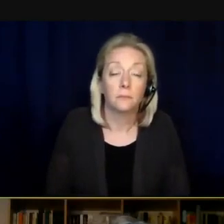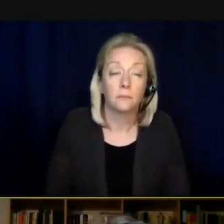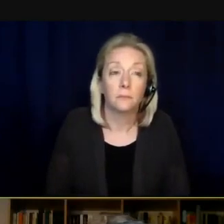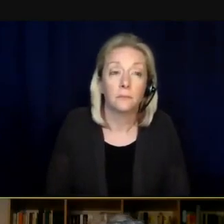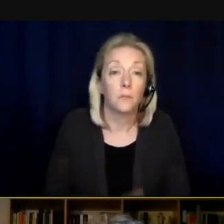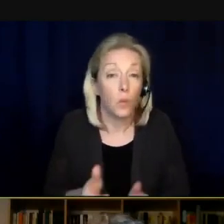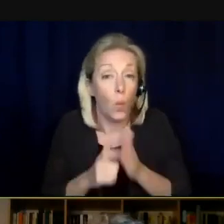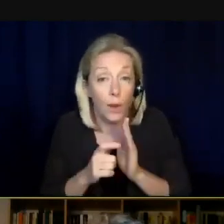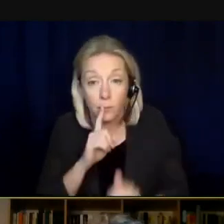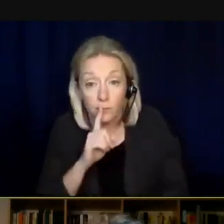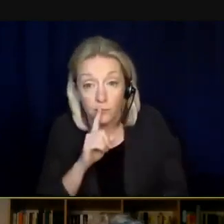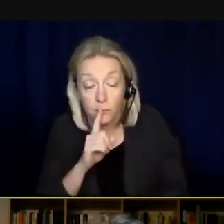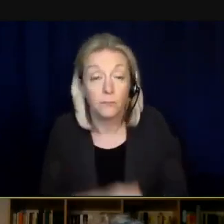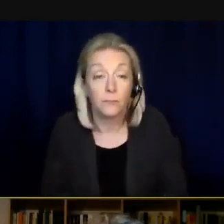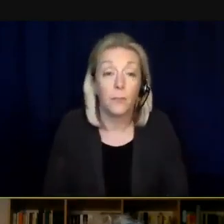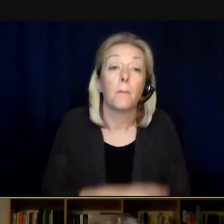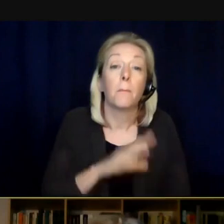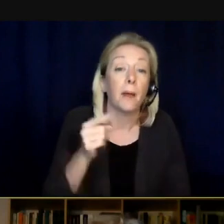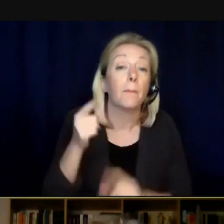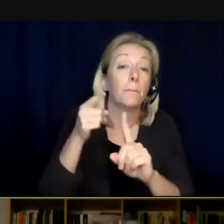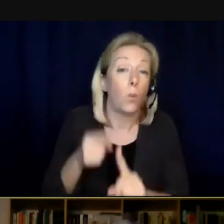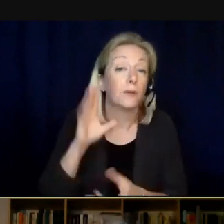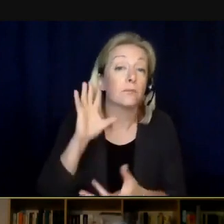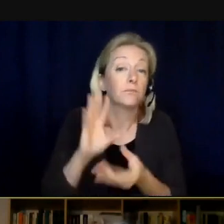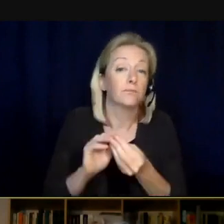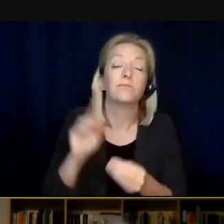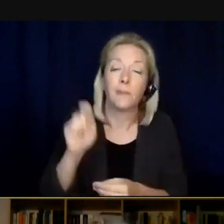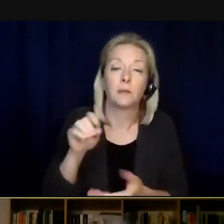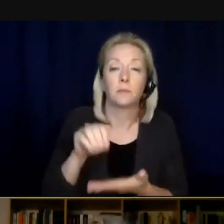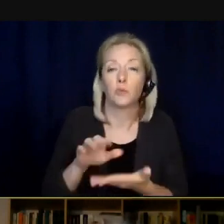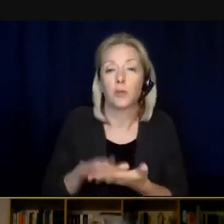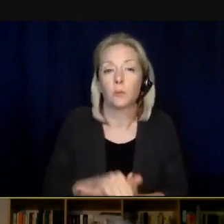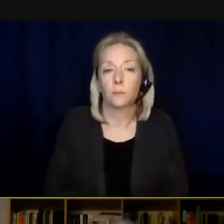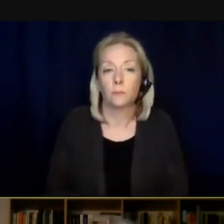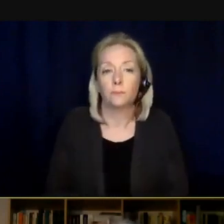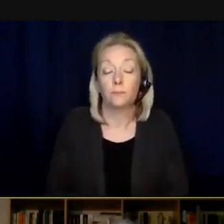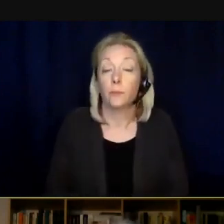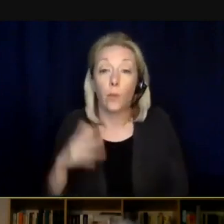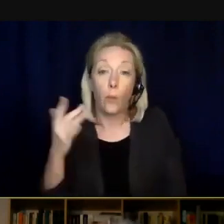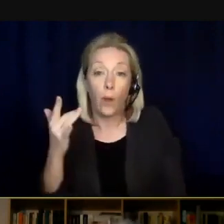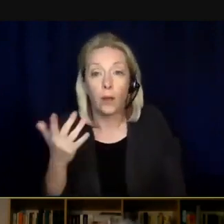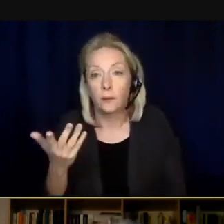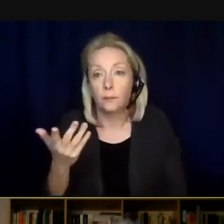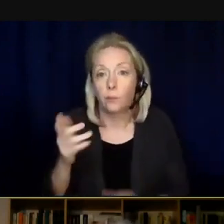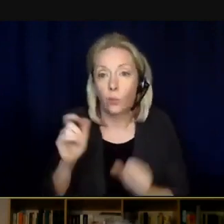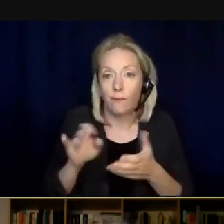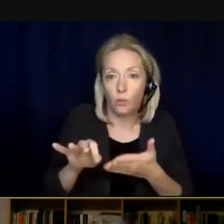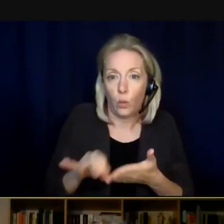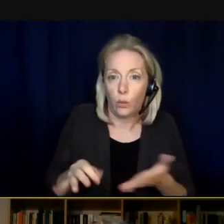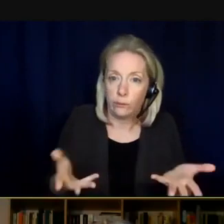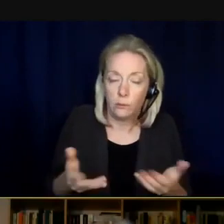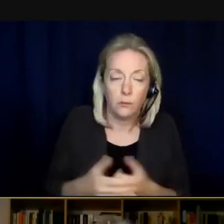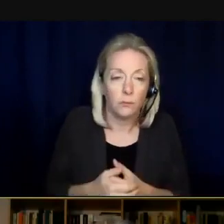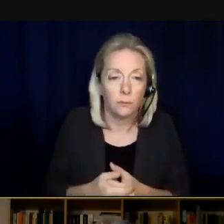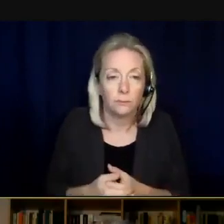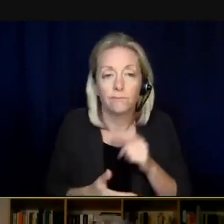not required, but the points is required. And that's so the quiz can be scored. So